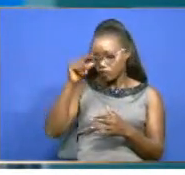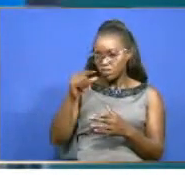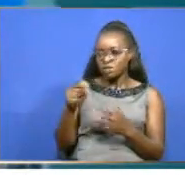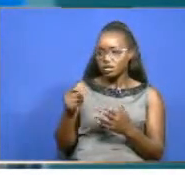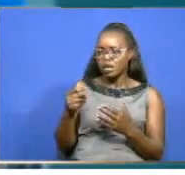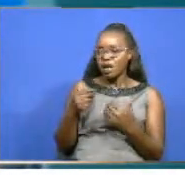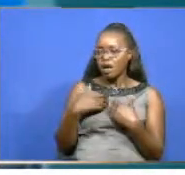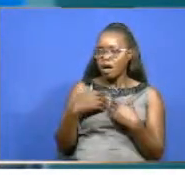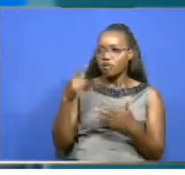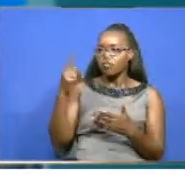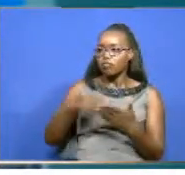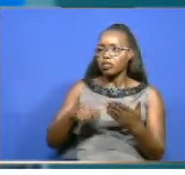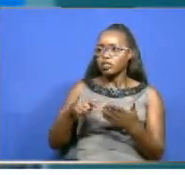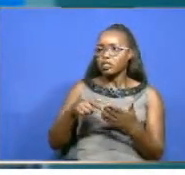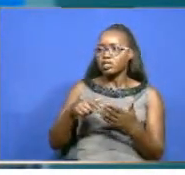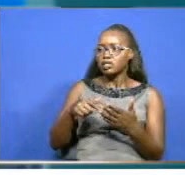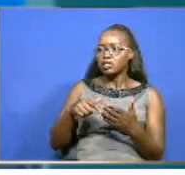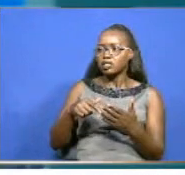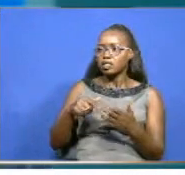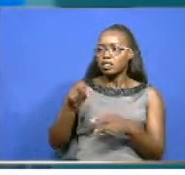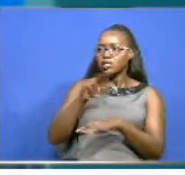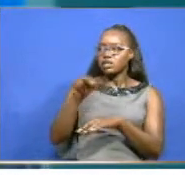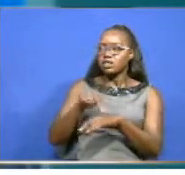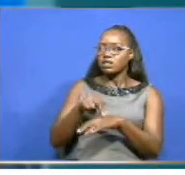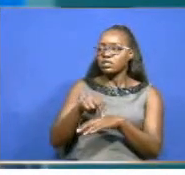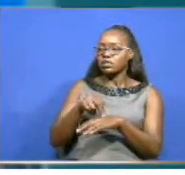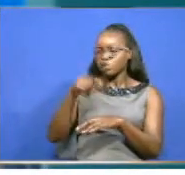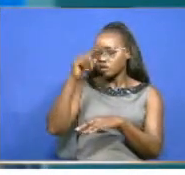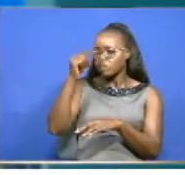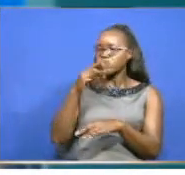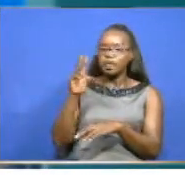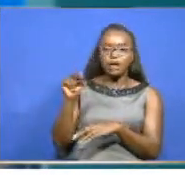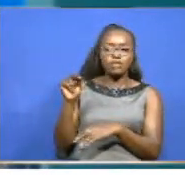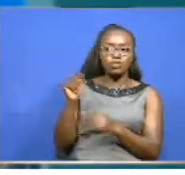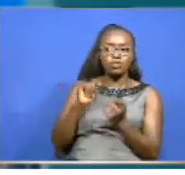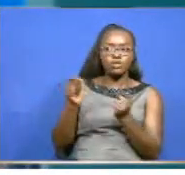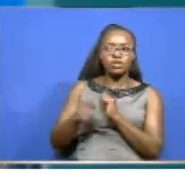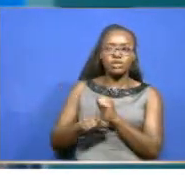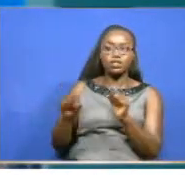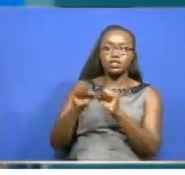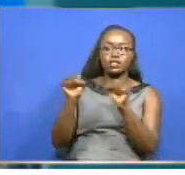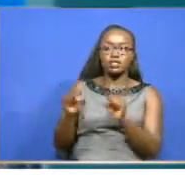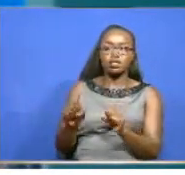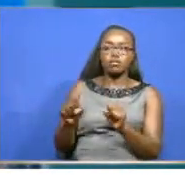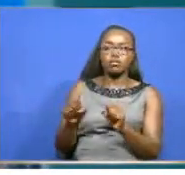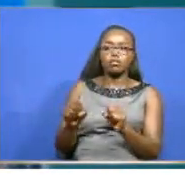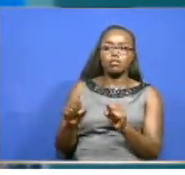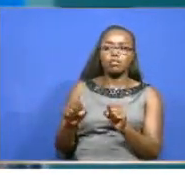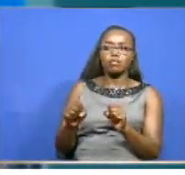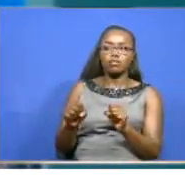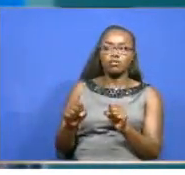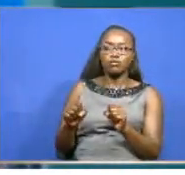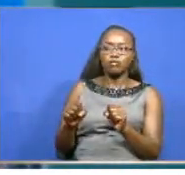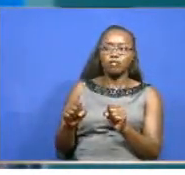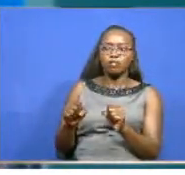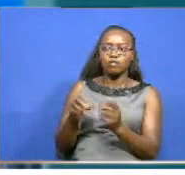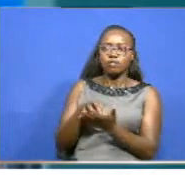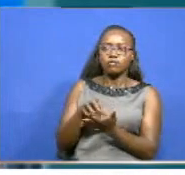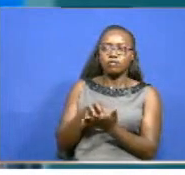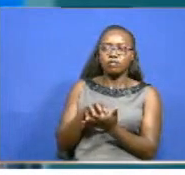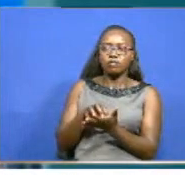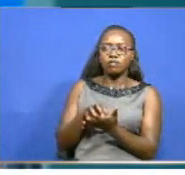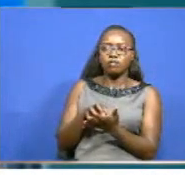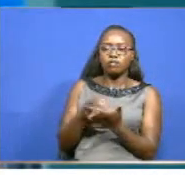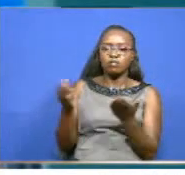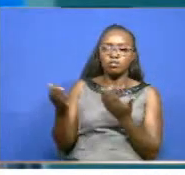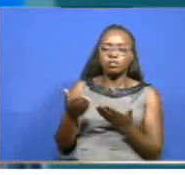the national government is trying to say should not be handled that way. All right. So that is a situation that is